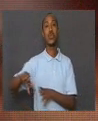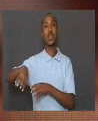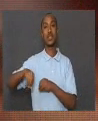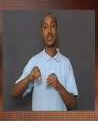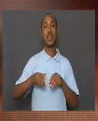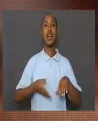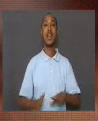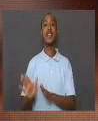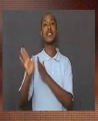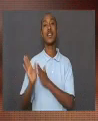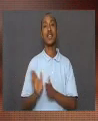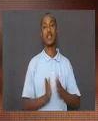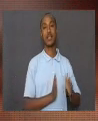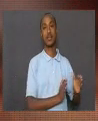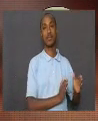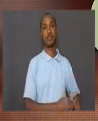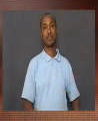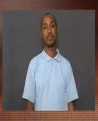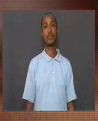Students, let's get ready.